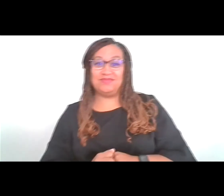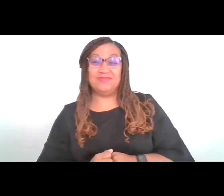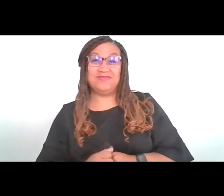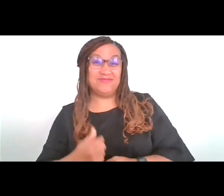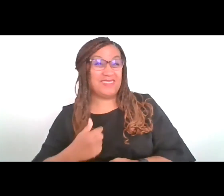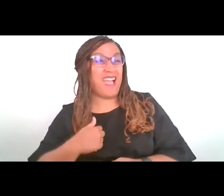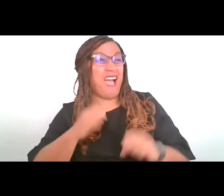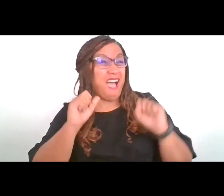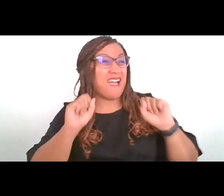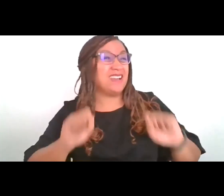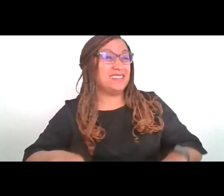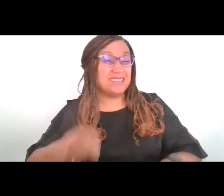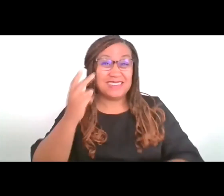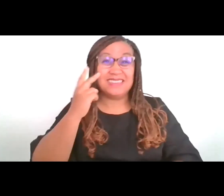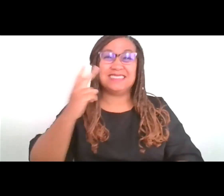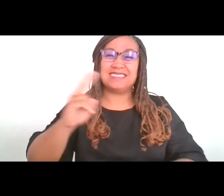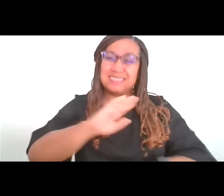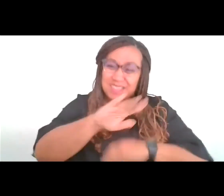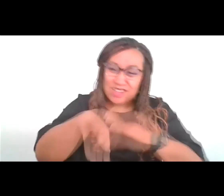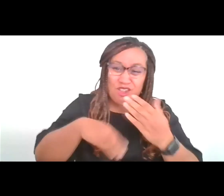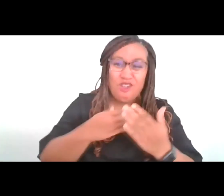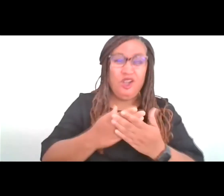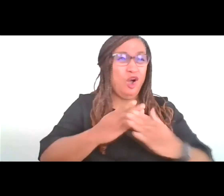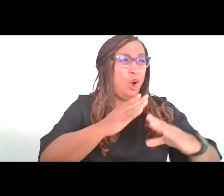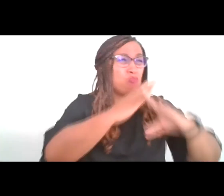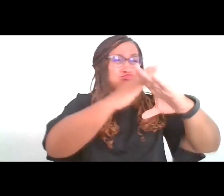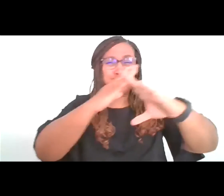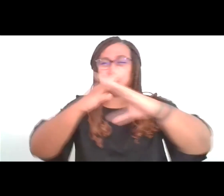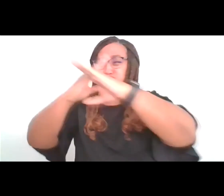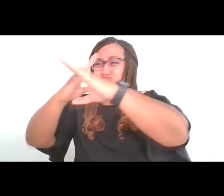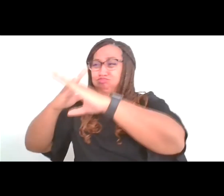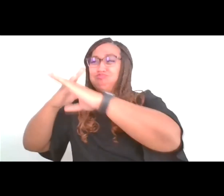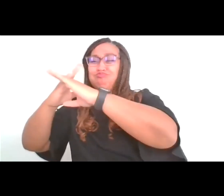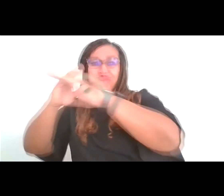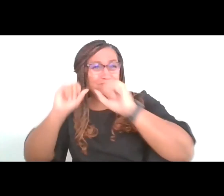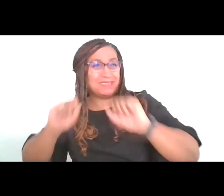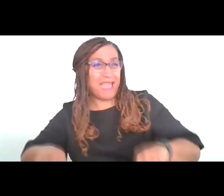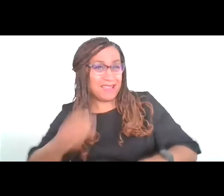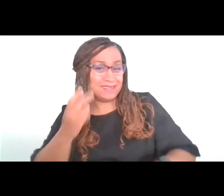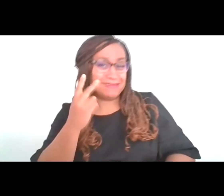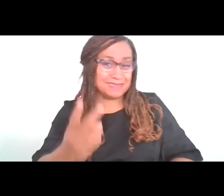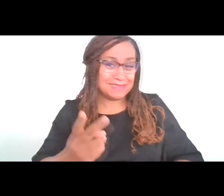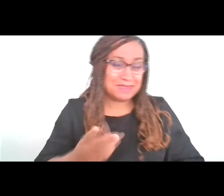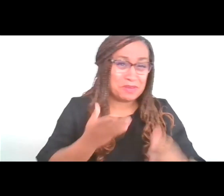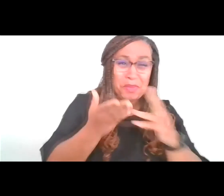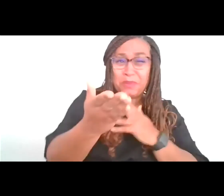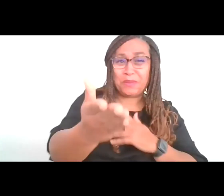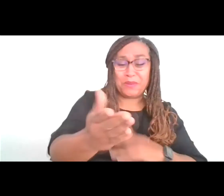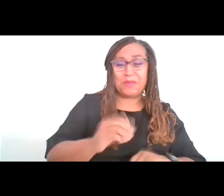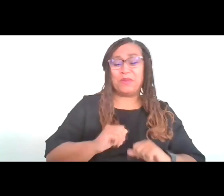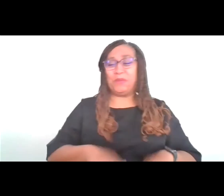I can see all obstacles in my way.